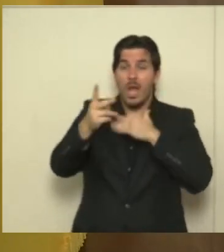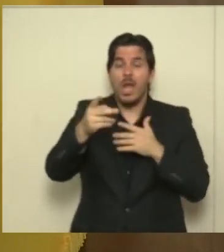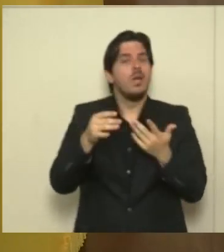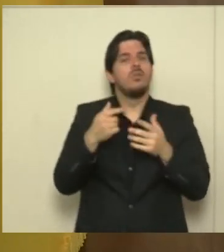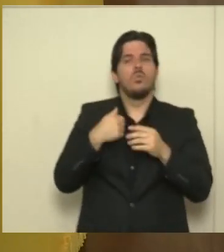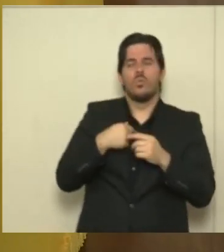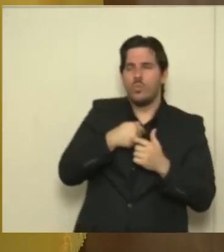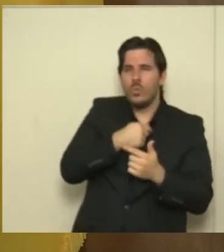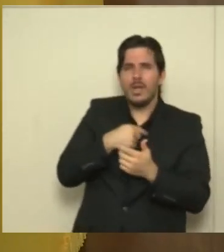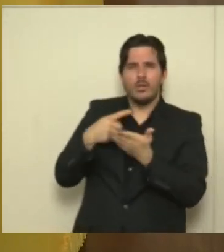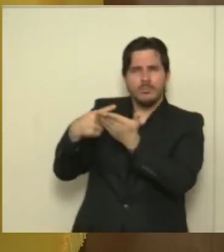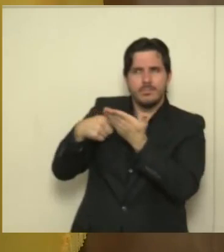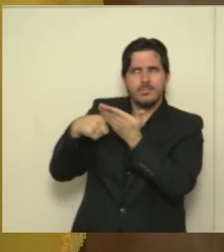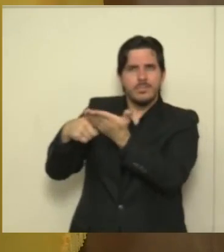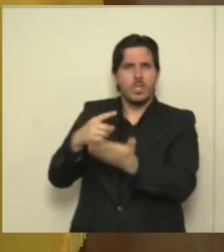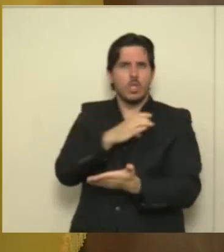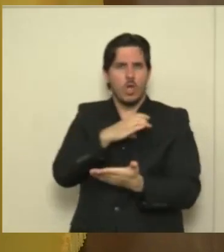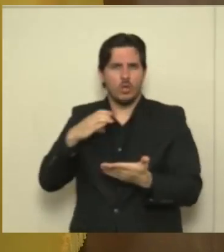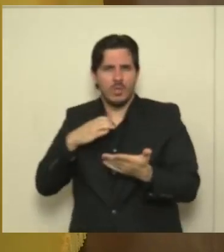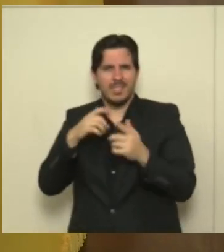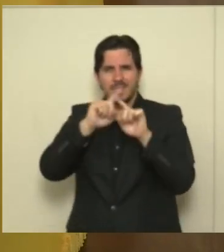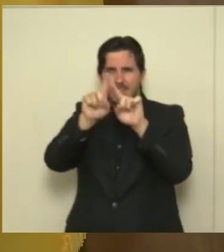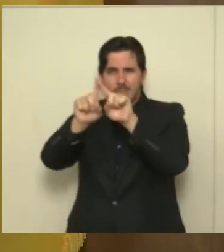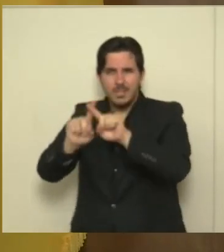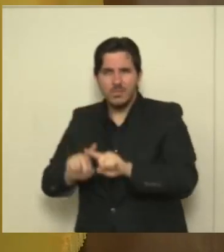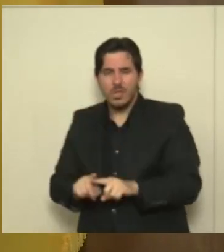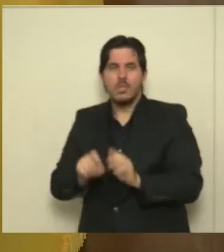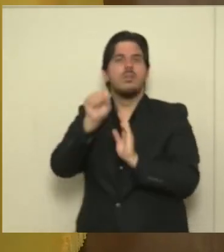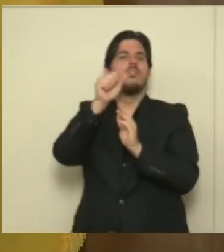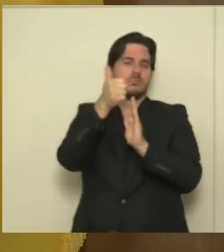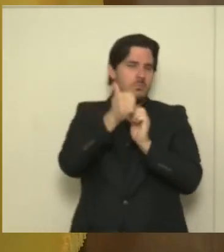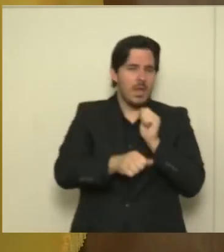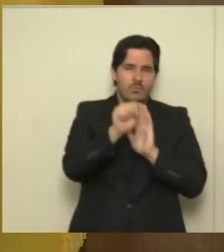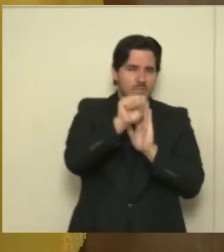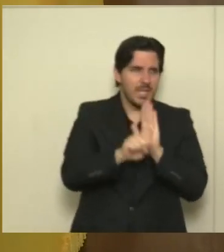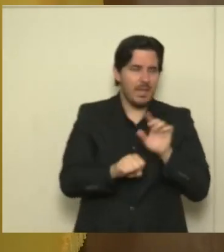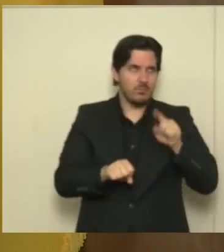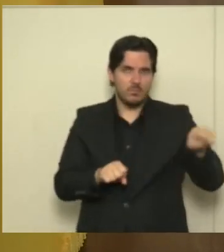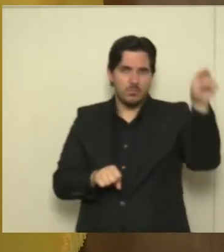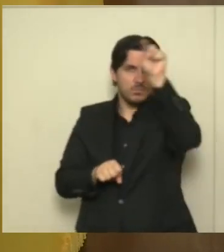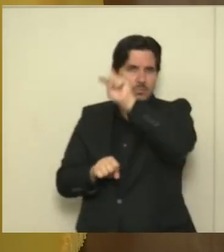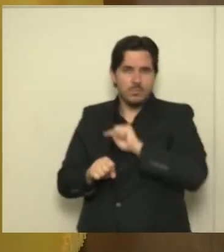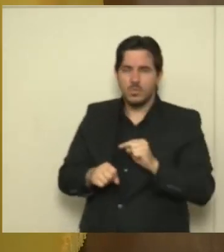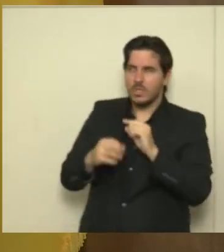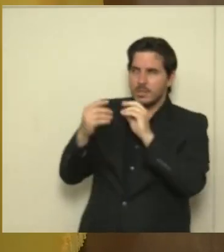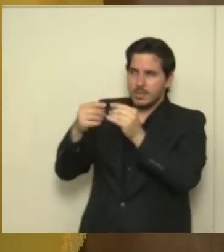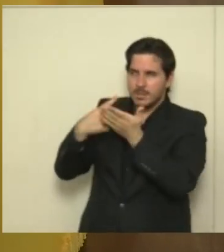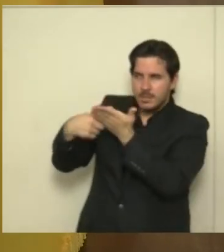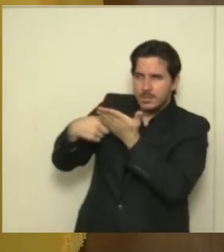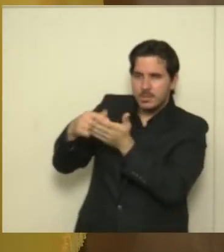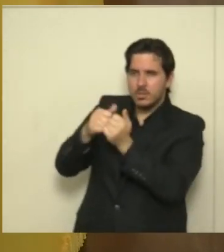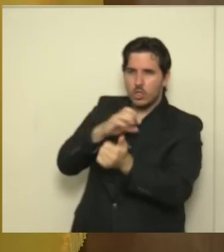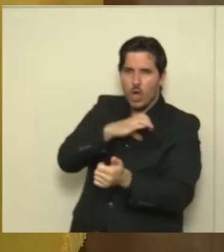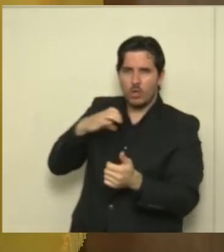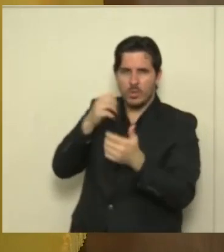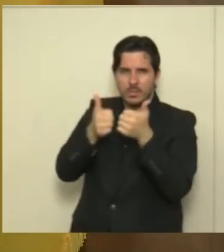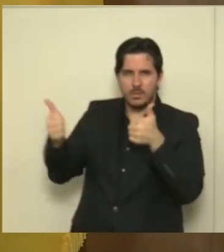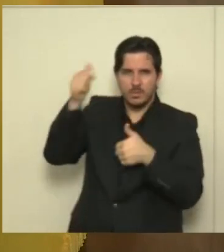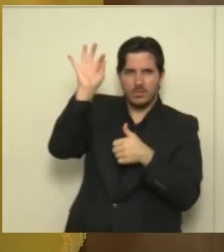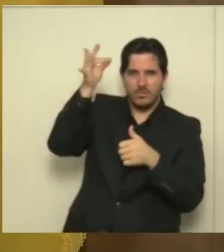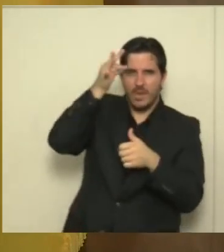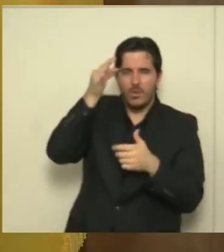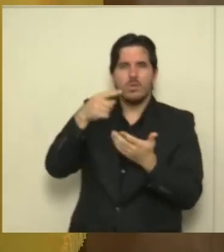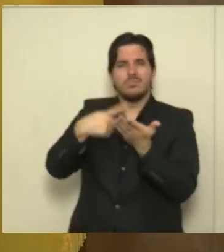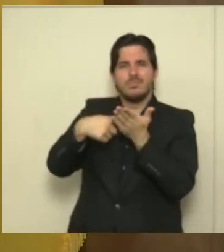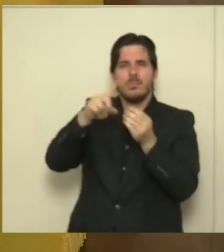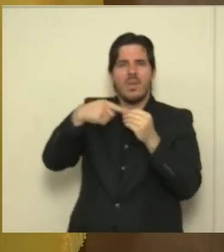any number of fixes. Every state is, hoping our delegations are going to get to a place where they can talk about federal